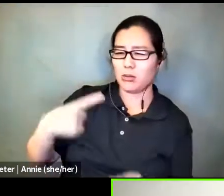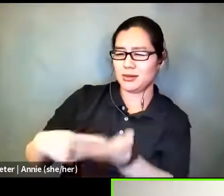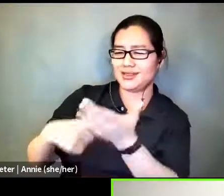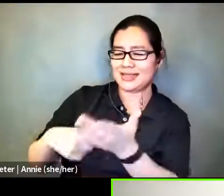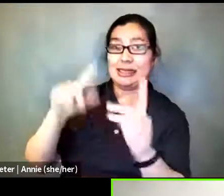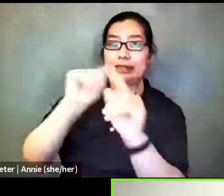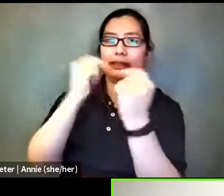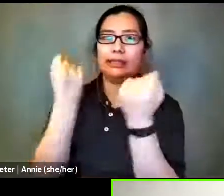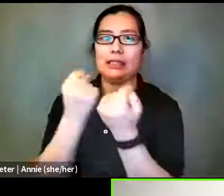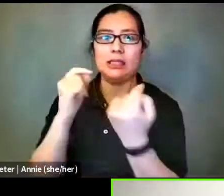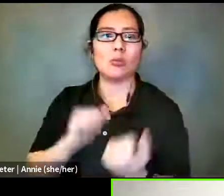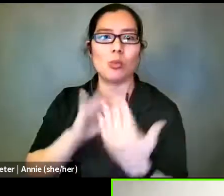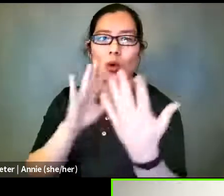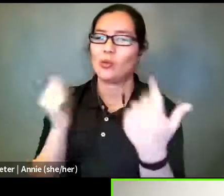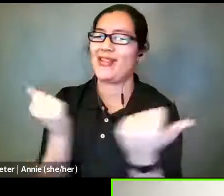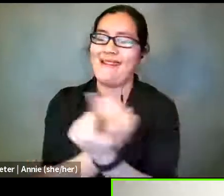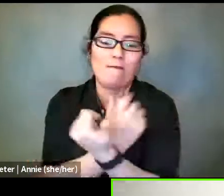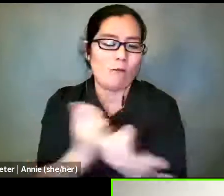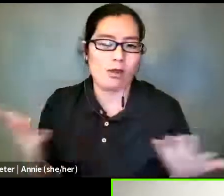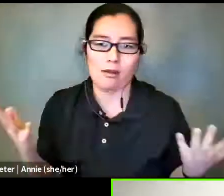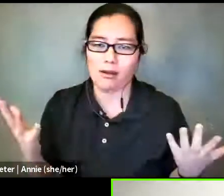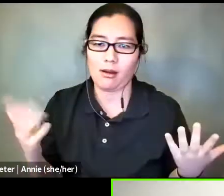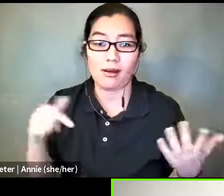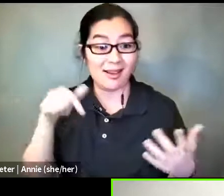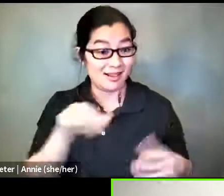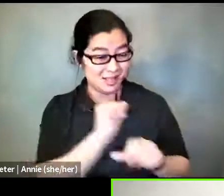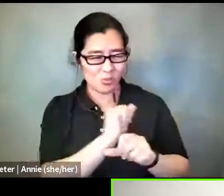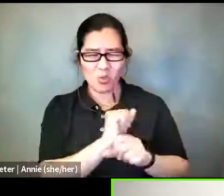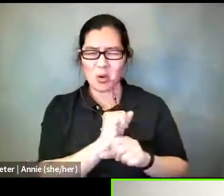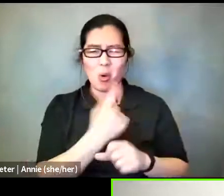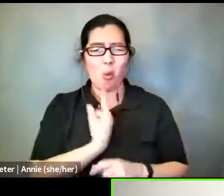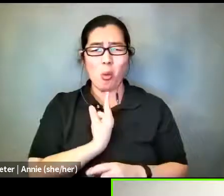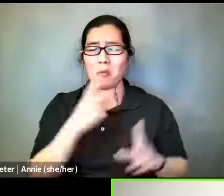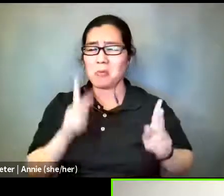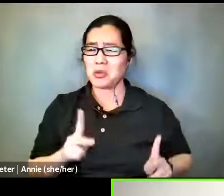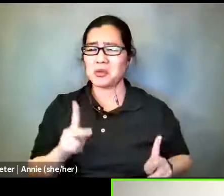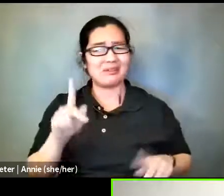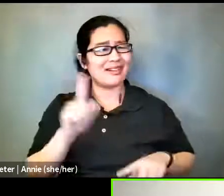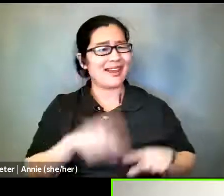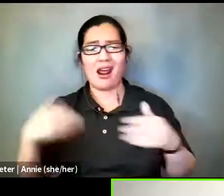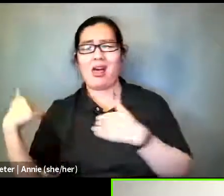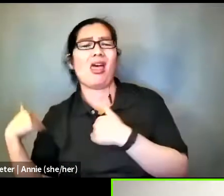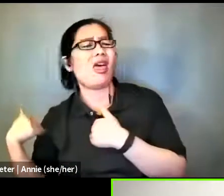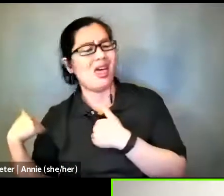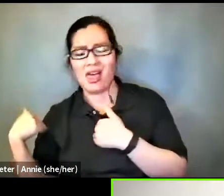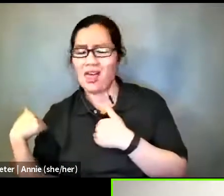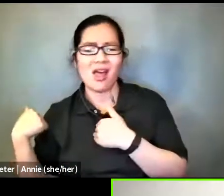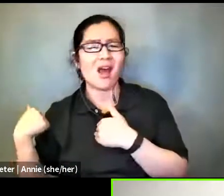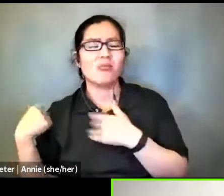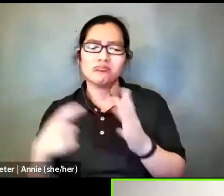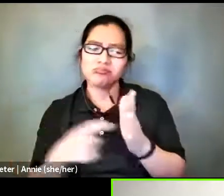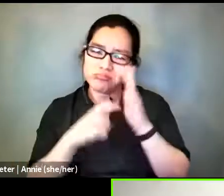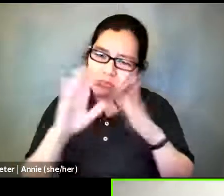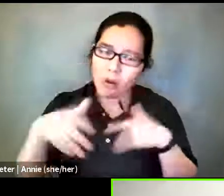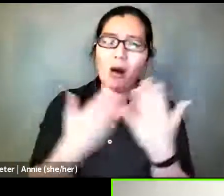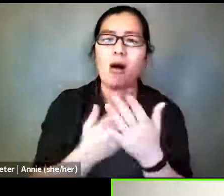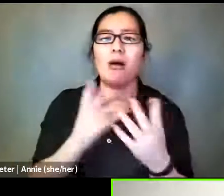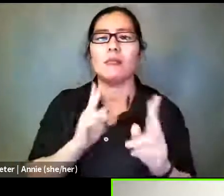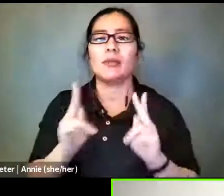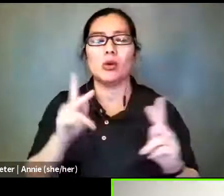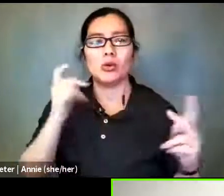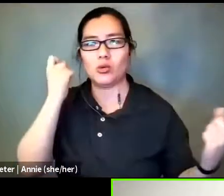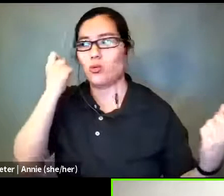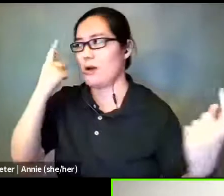work, D&I work, is not work that can be done by one person. Everyone needs to understand it, and everyone has a role